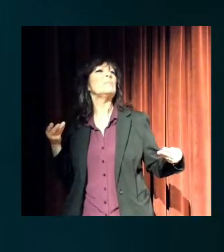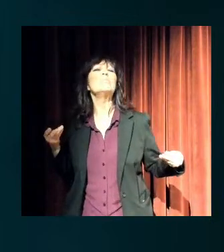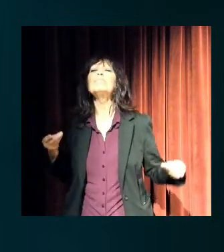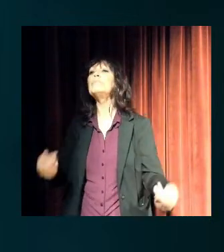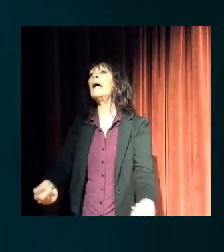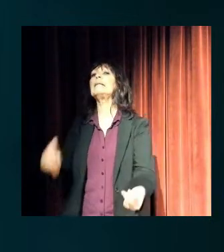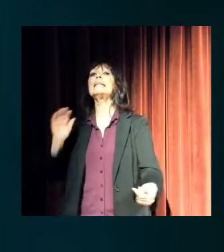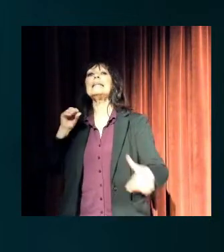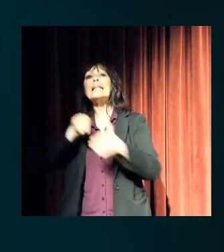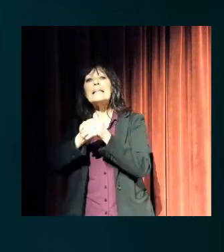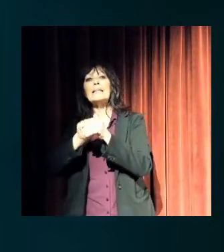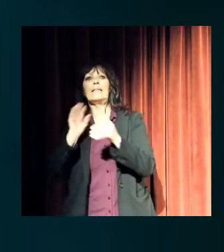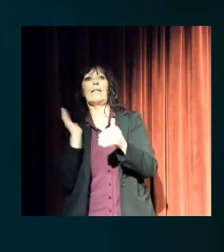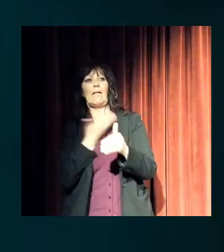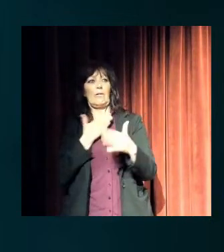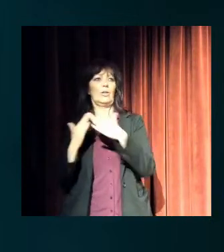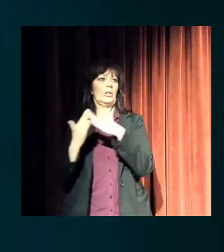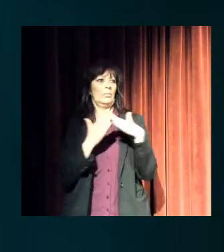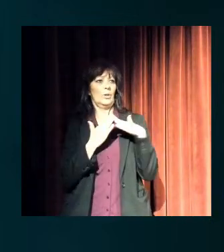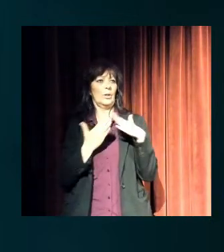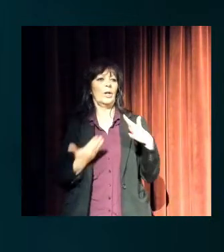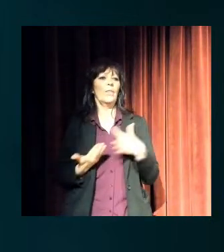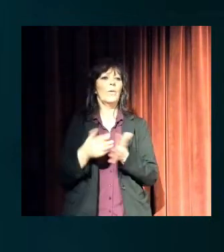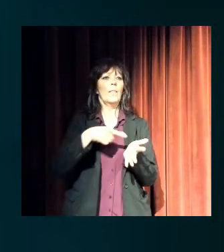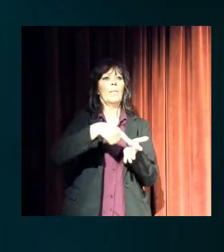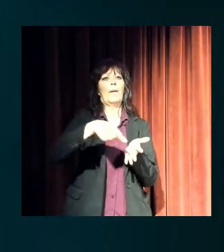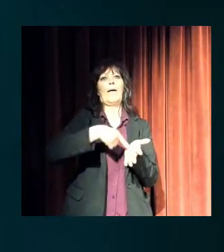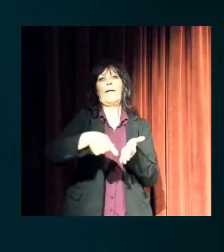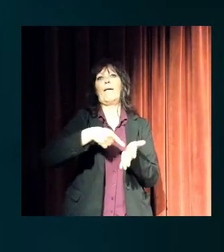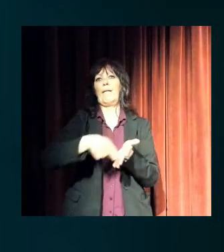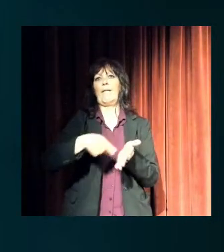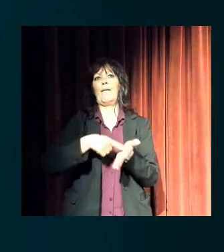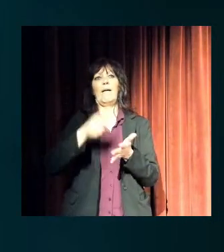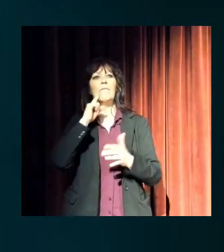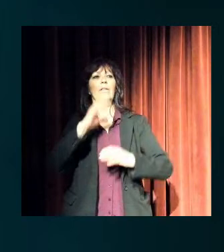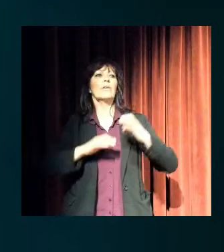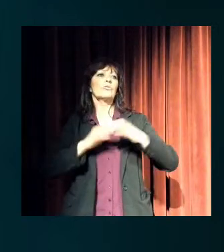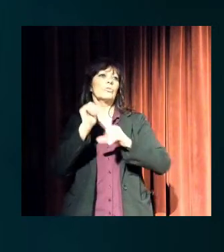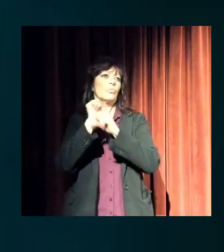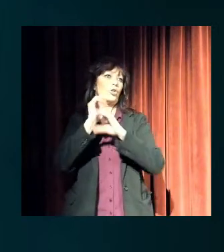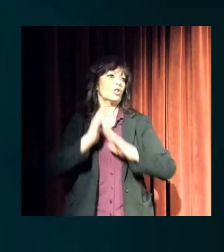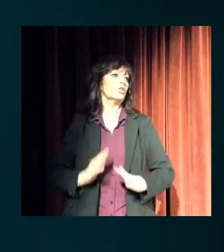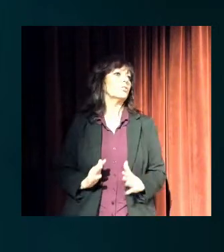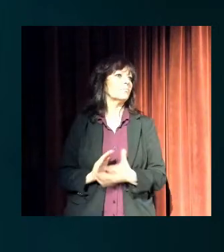times over in our community through the wages that are received by those construction workers.